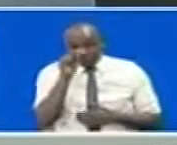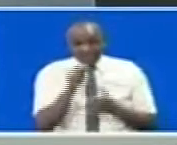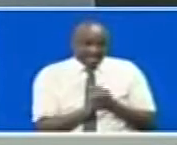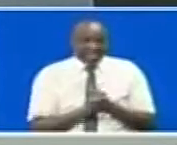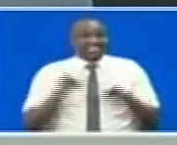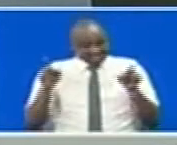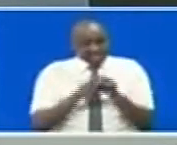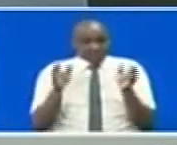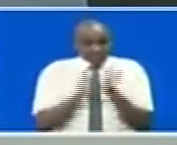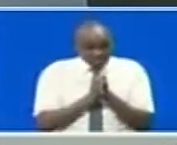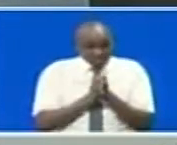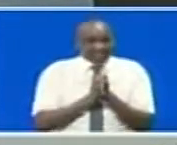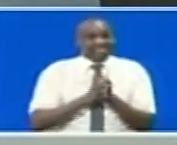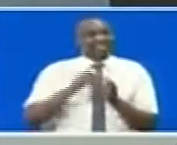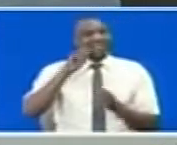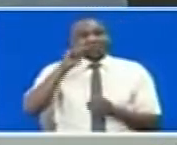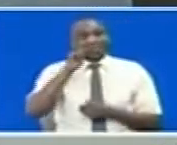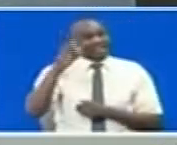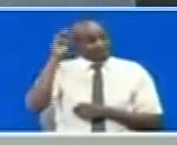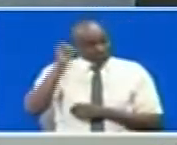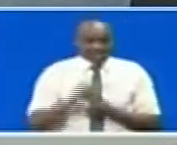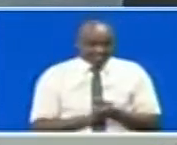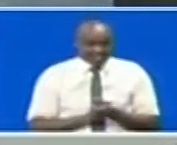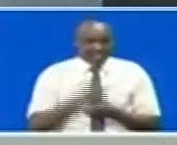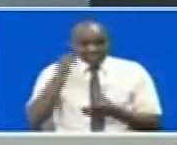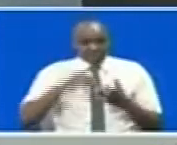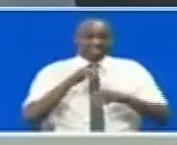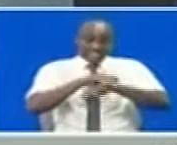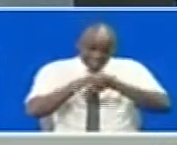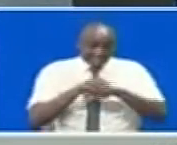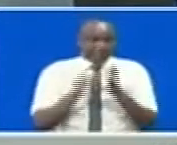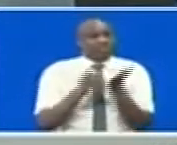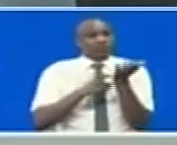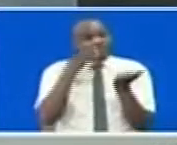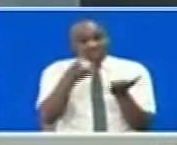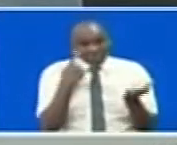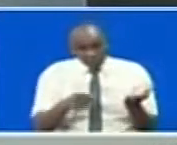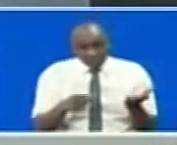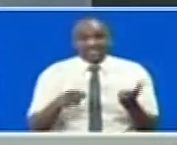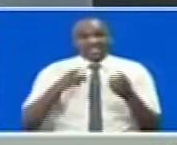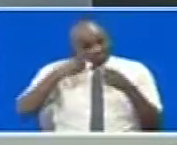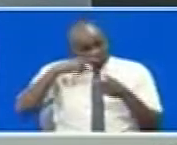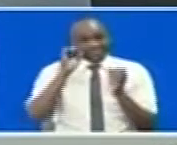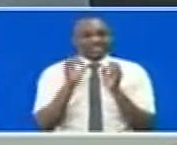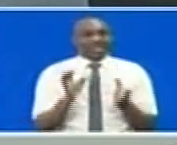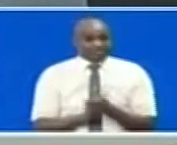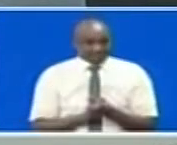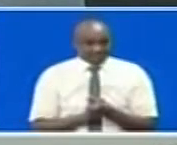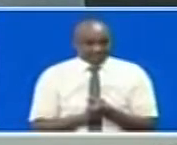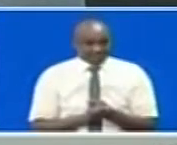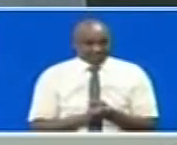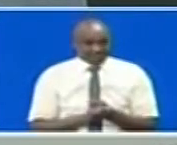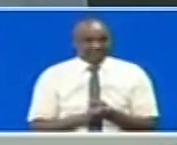thing for Ferdinand Waititu, even going on to say that the English and Kiswahili translations were not correct. Now, this authenticity of the